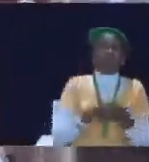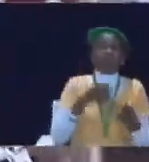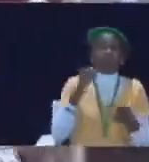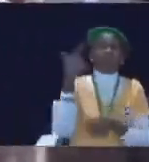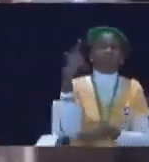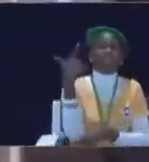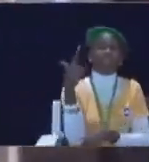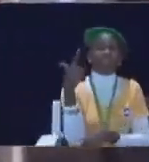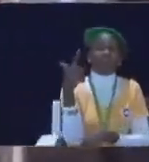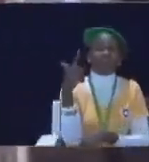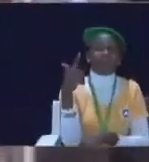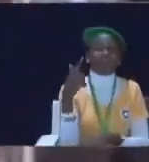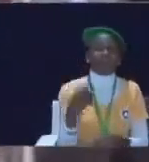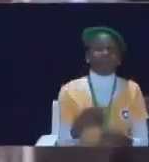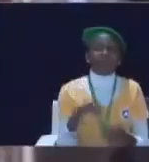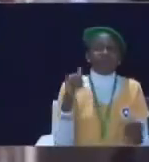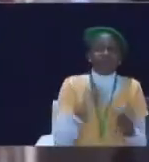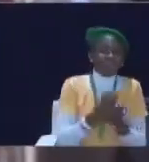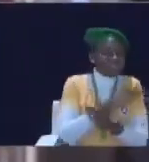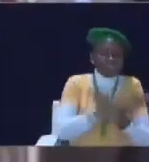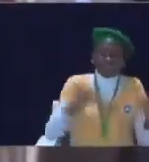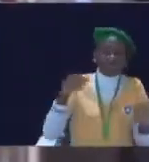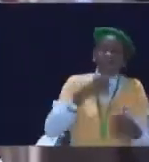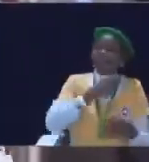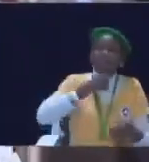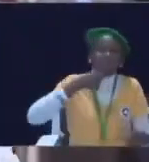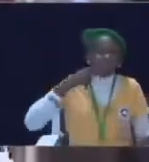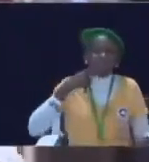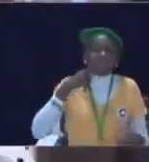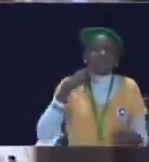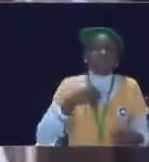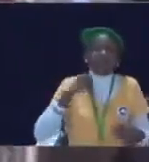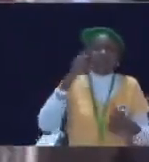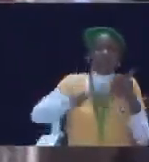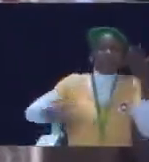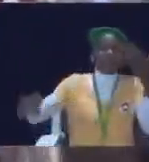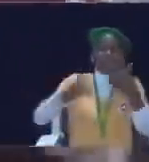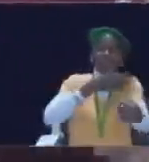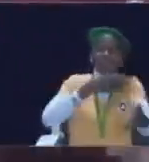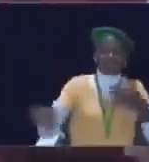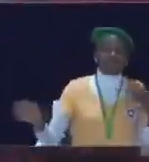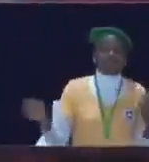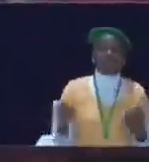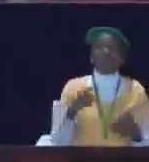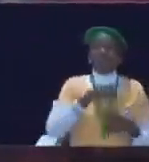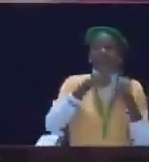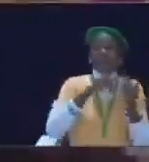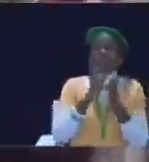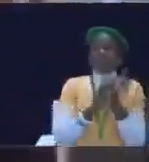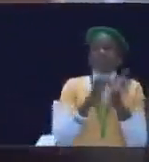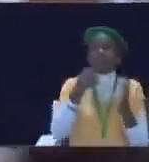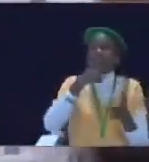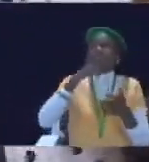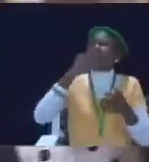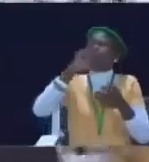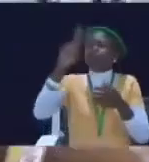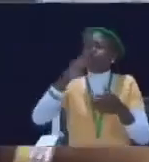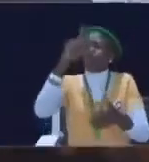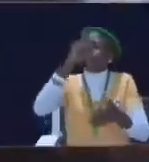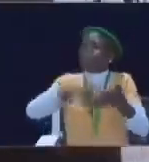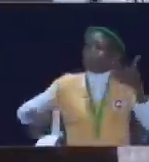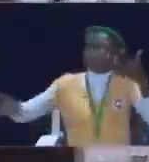leaf that doesn't wither. And whatsoever, when the Bible uses